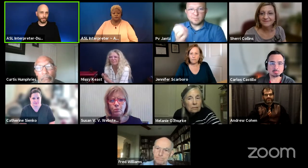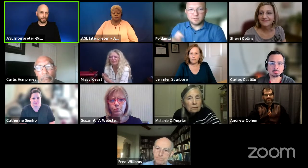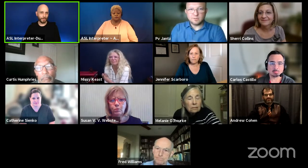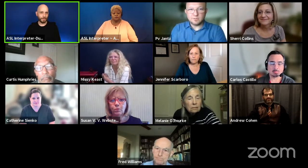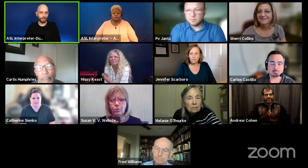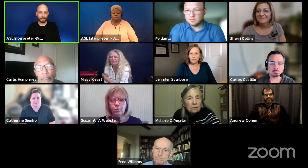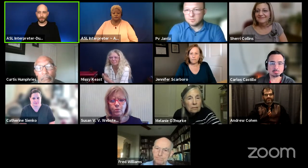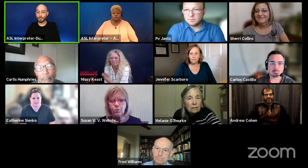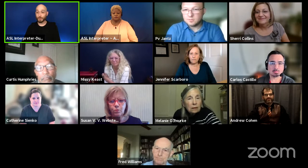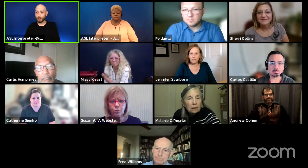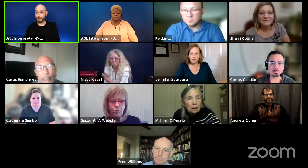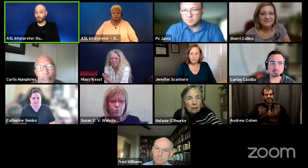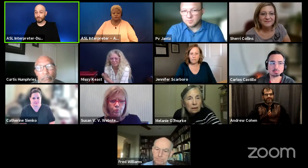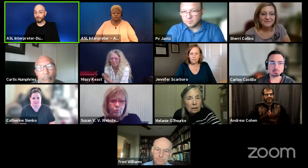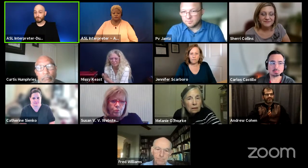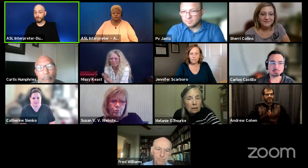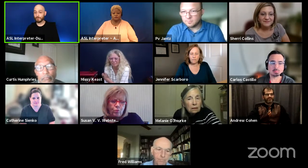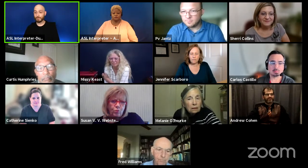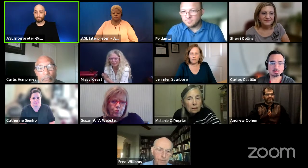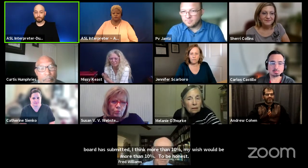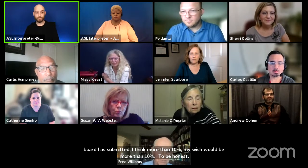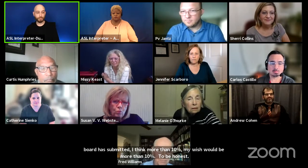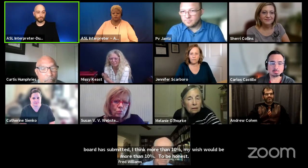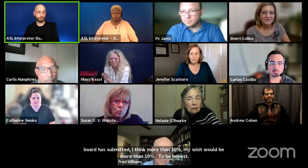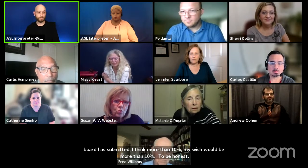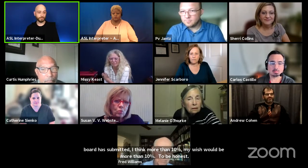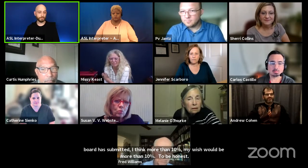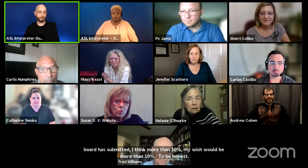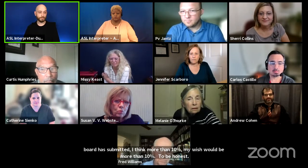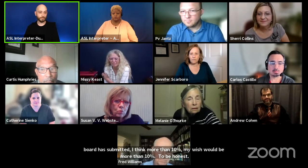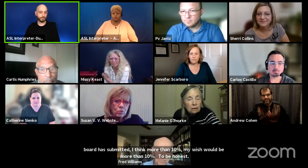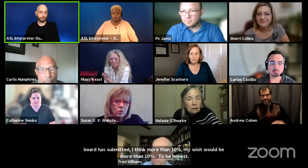Thank you, Sherry. Commissioner Williams?